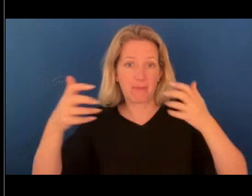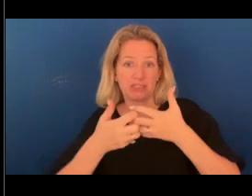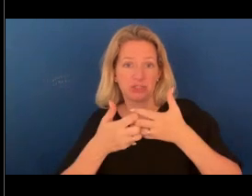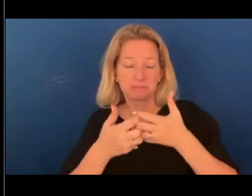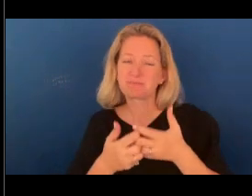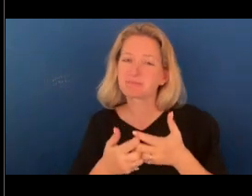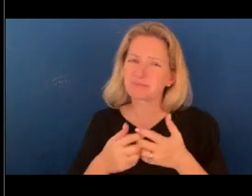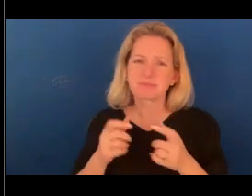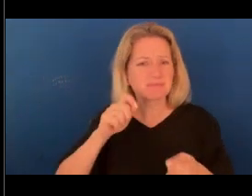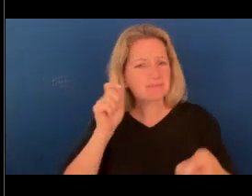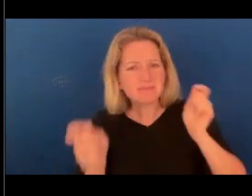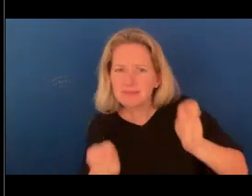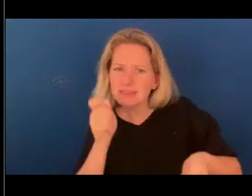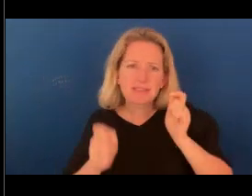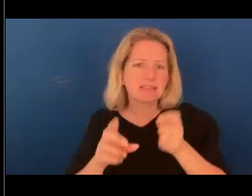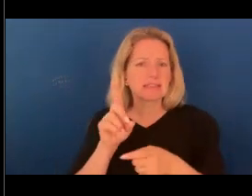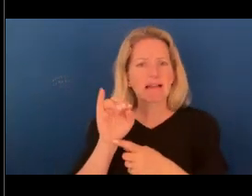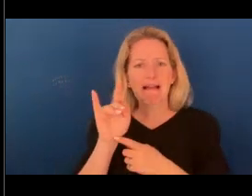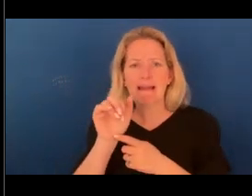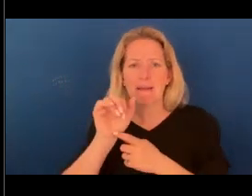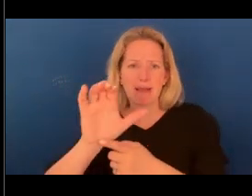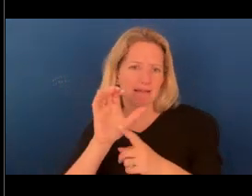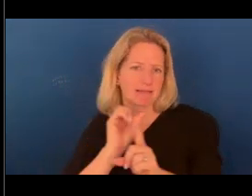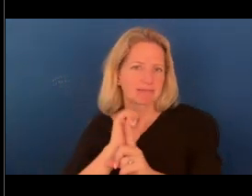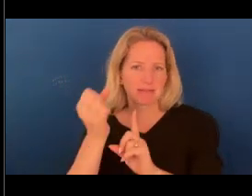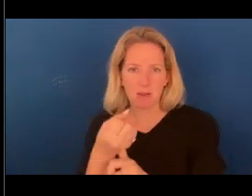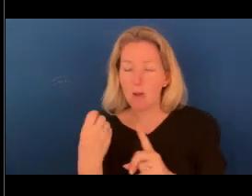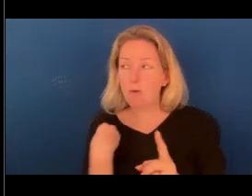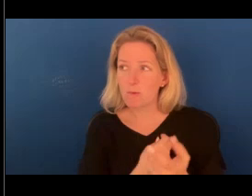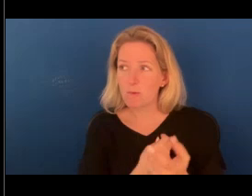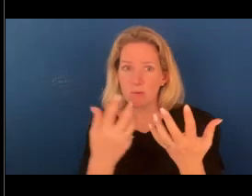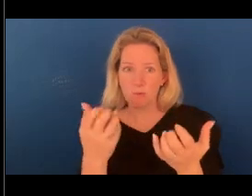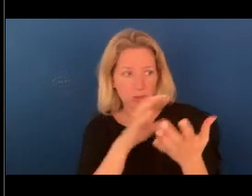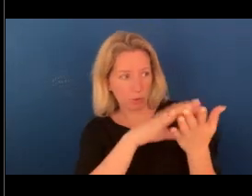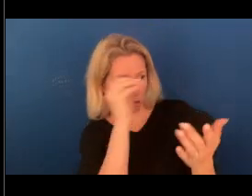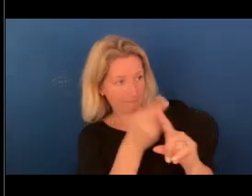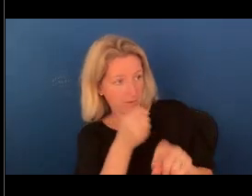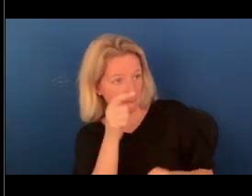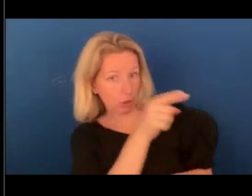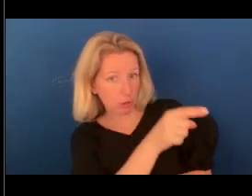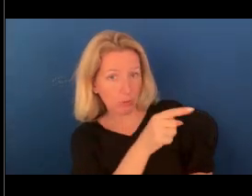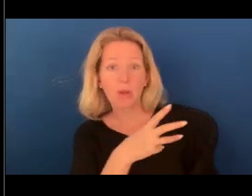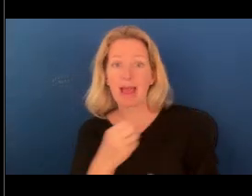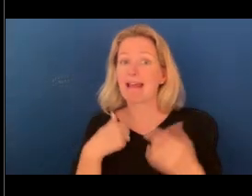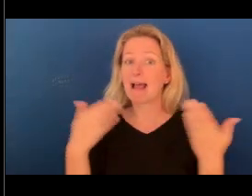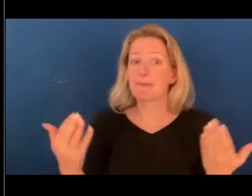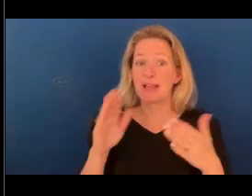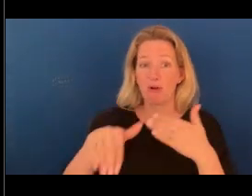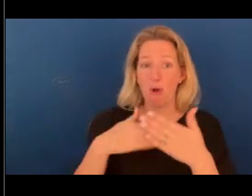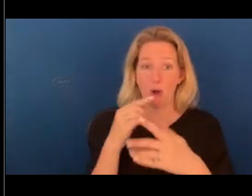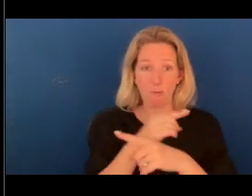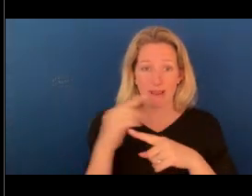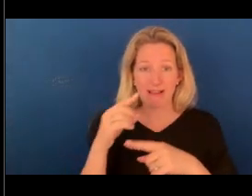position. We want to learn from you. And so I will be here all week and look forward to meeting you. Thanks.